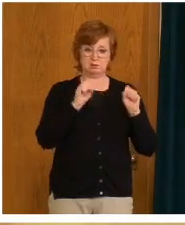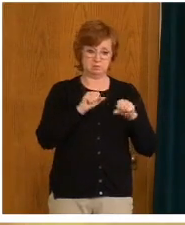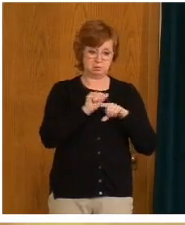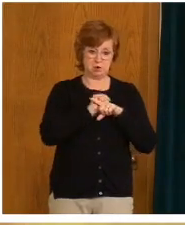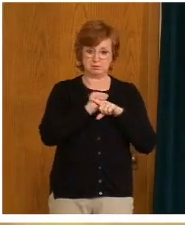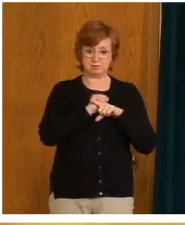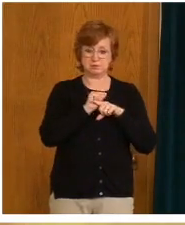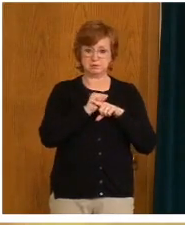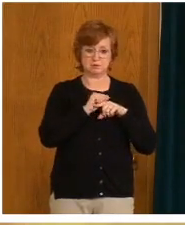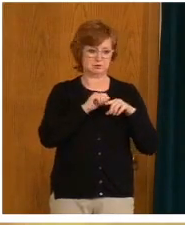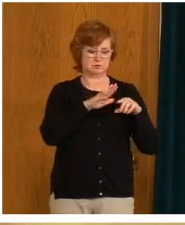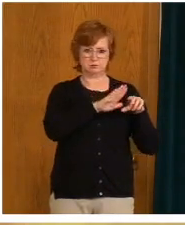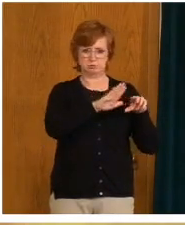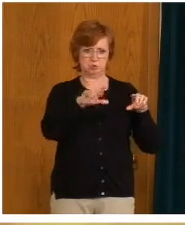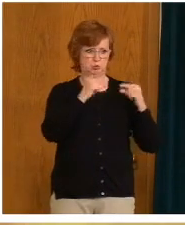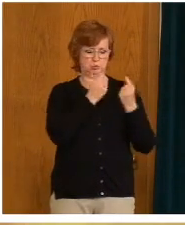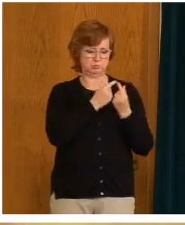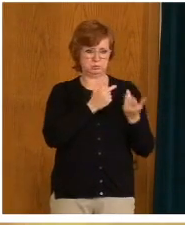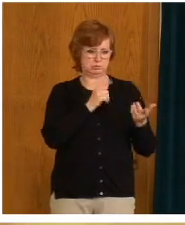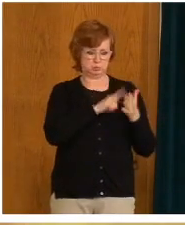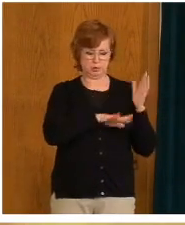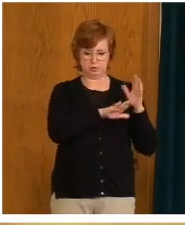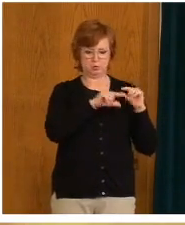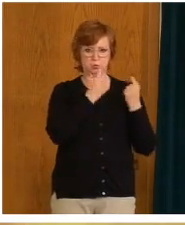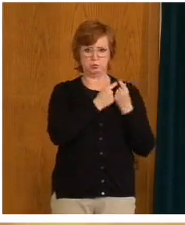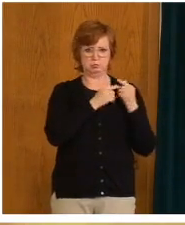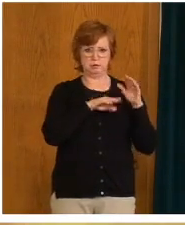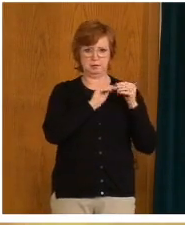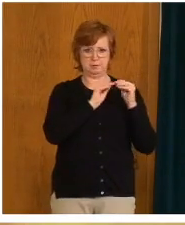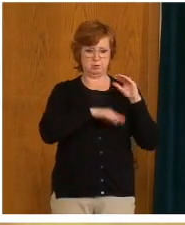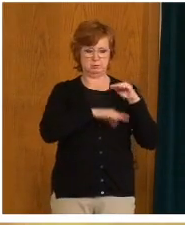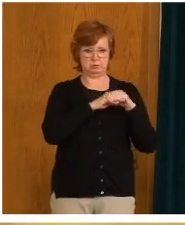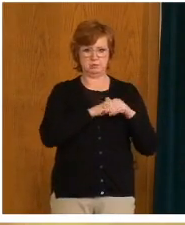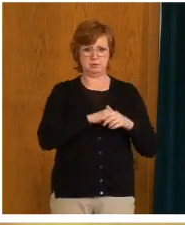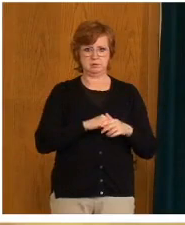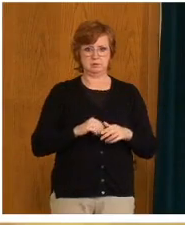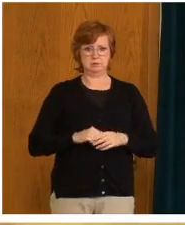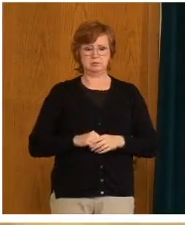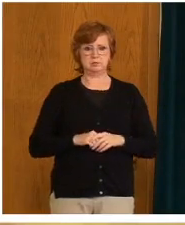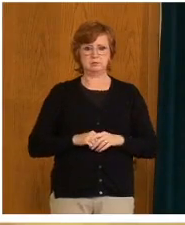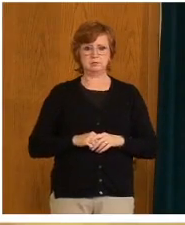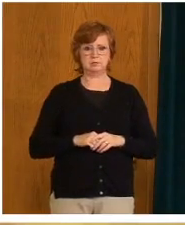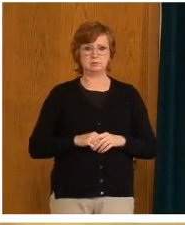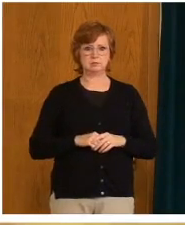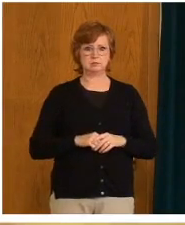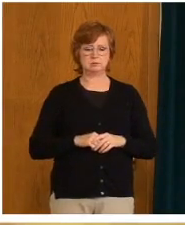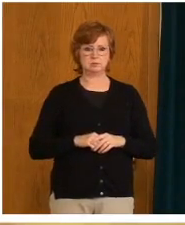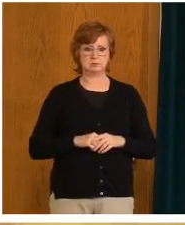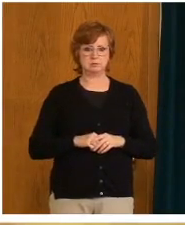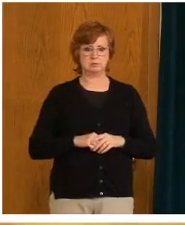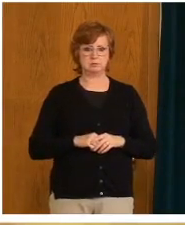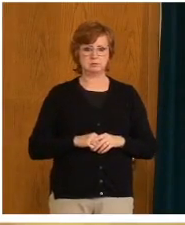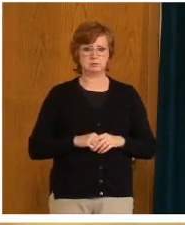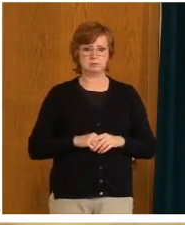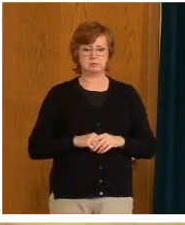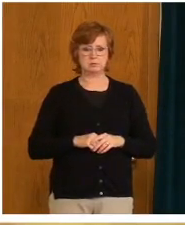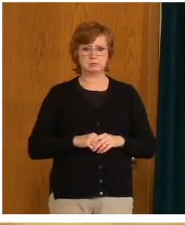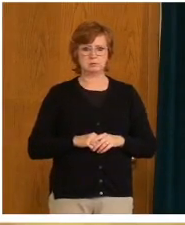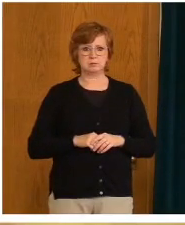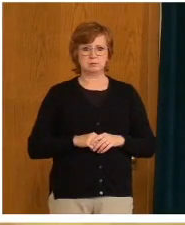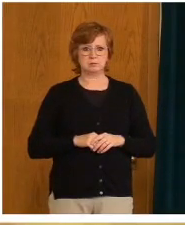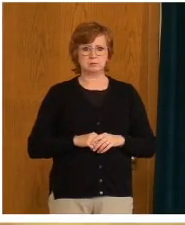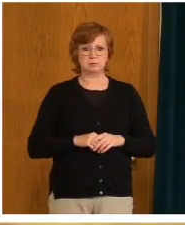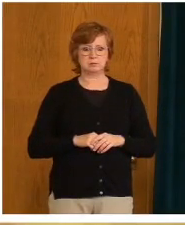8 or whatever groups they were ultimately practicing in, but for them to actually have that competitive sports and be able to play